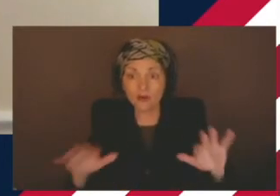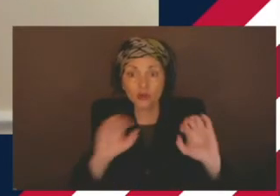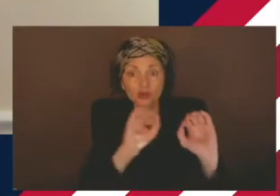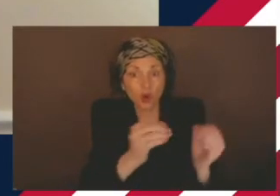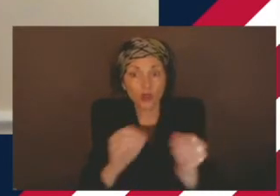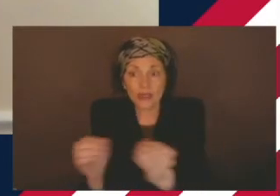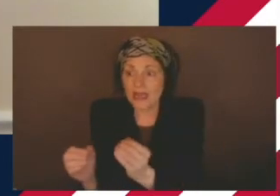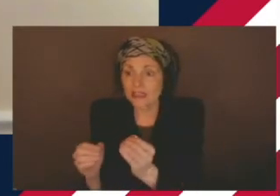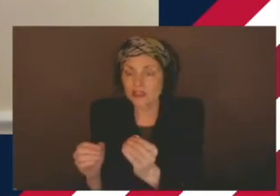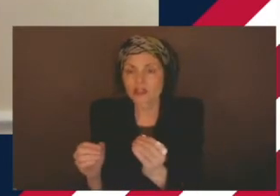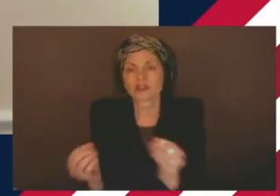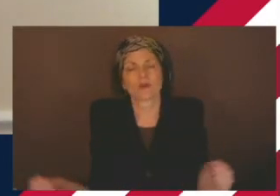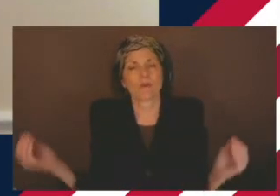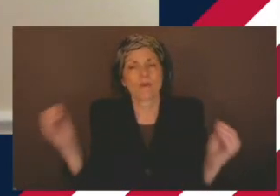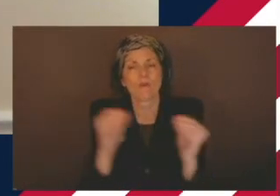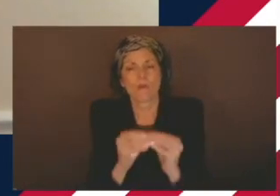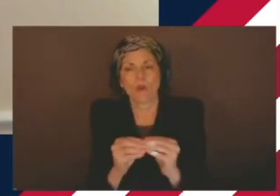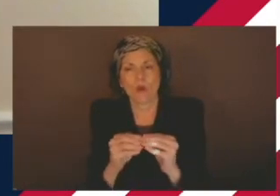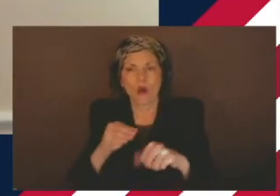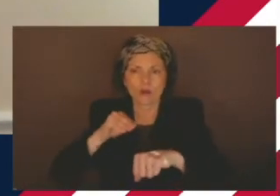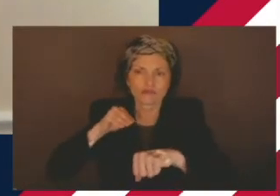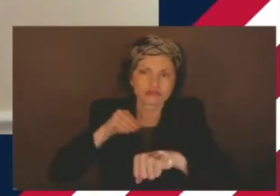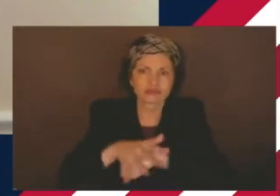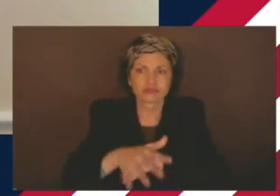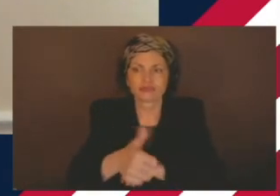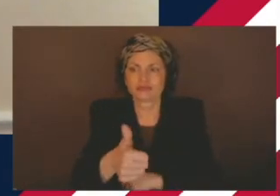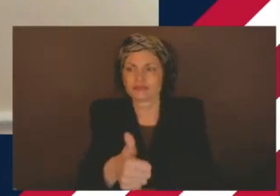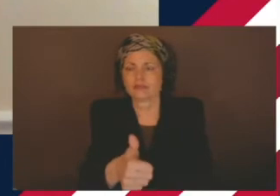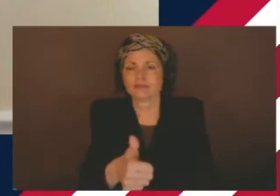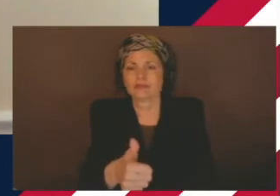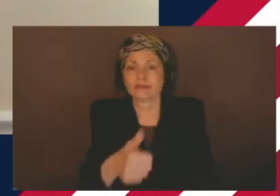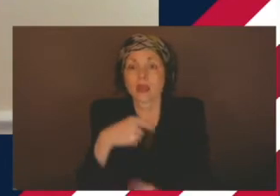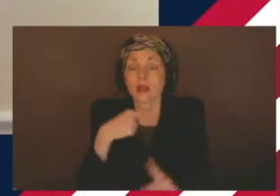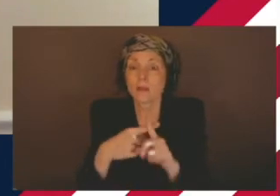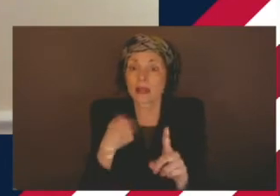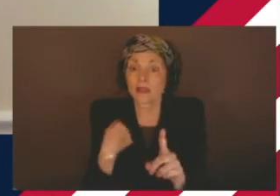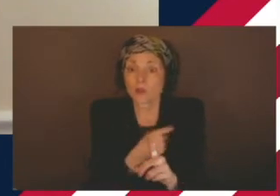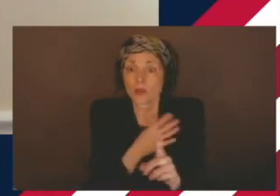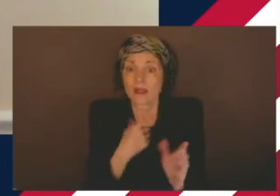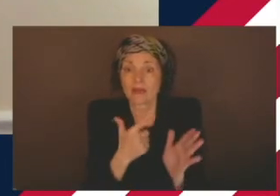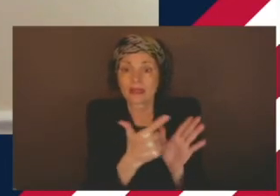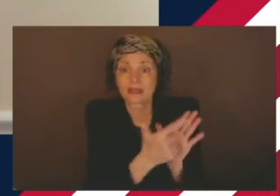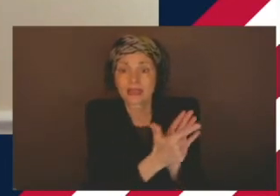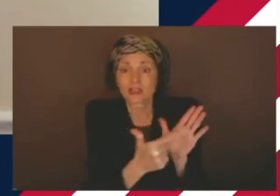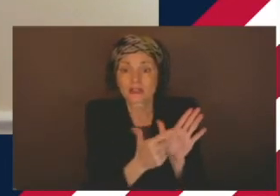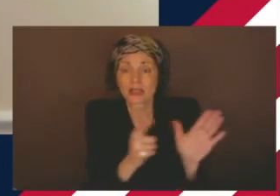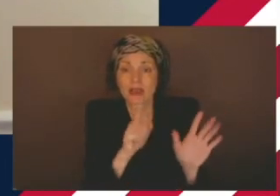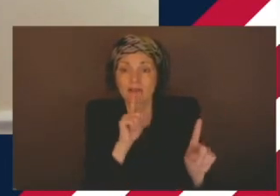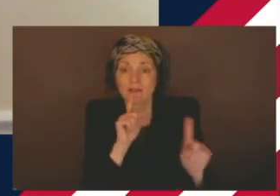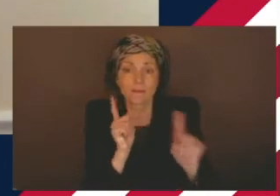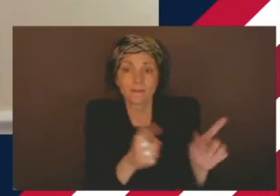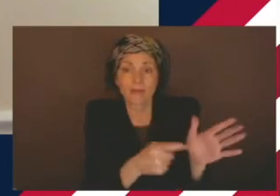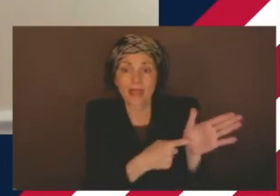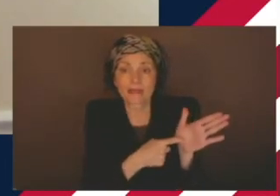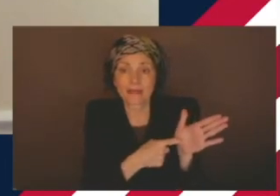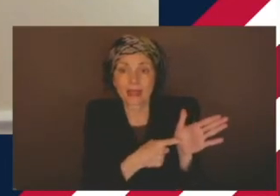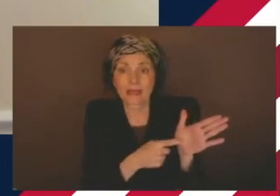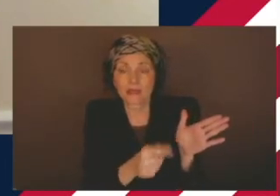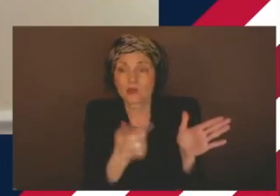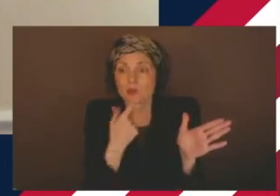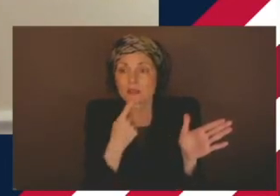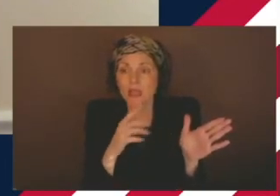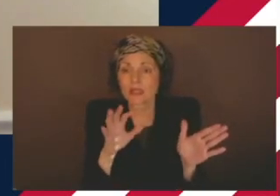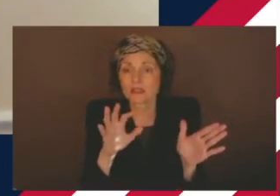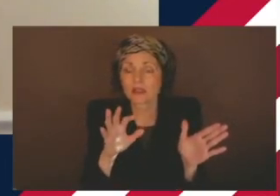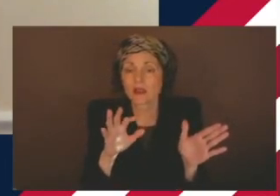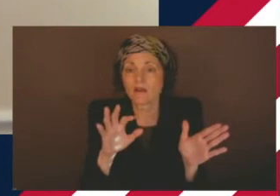impactful. And we also have a legislative mandate from the Foreign Service Act of 1980, which calls for a foreign service that represents all